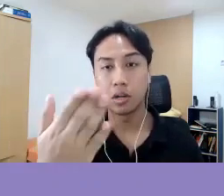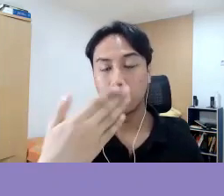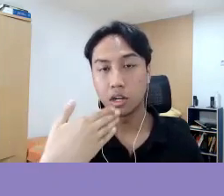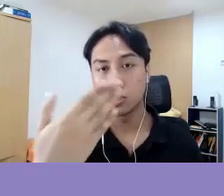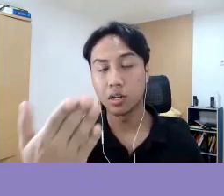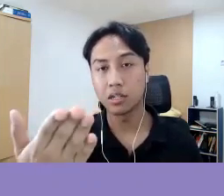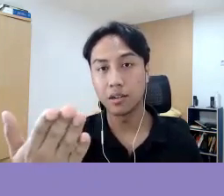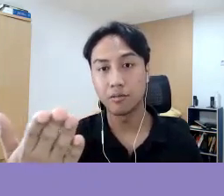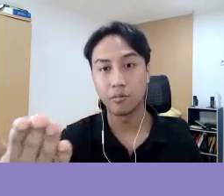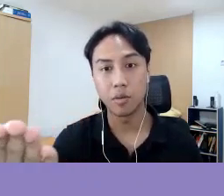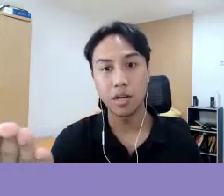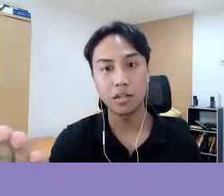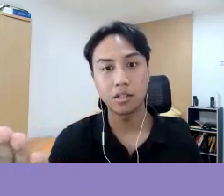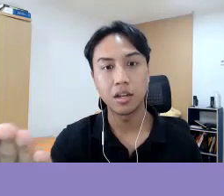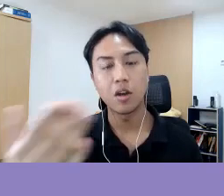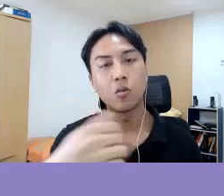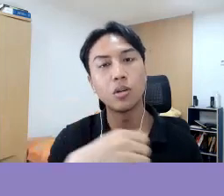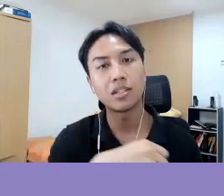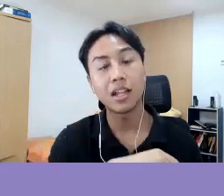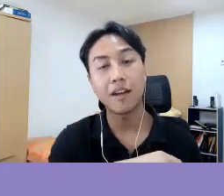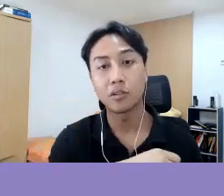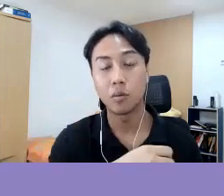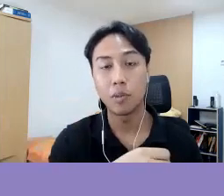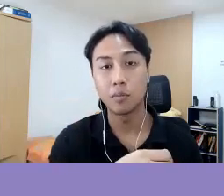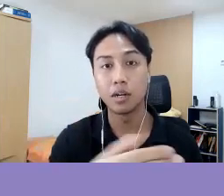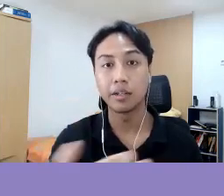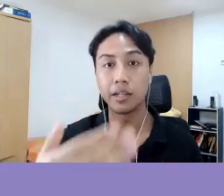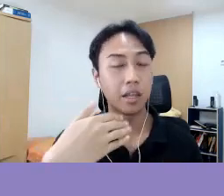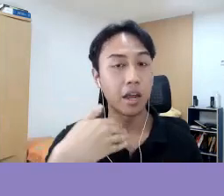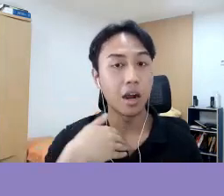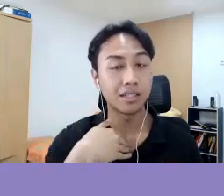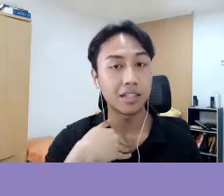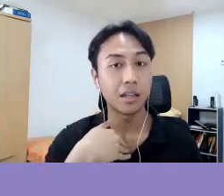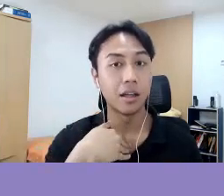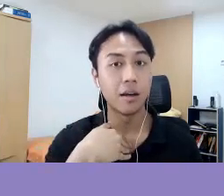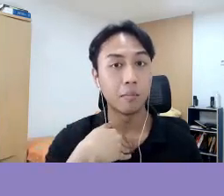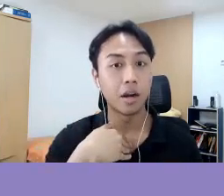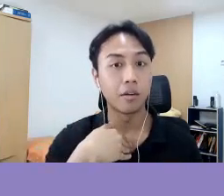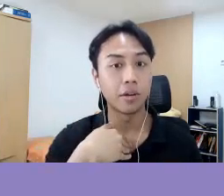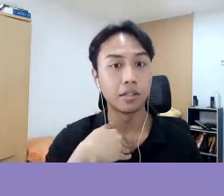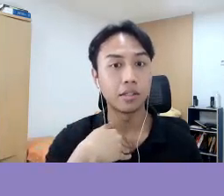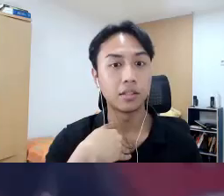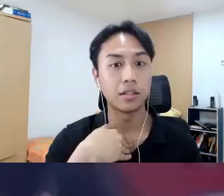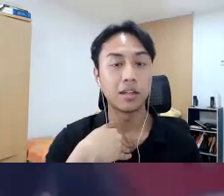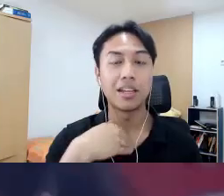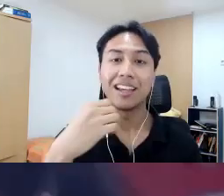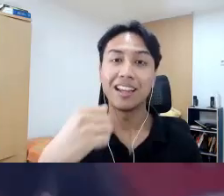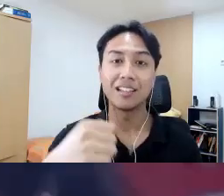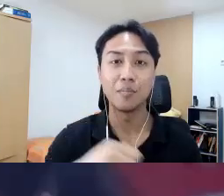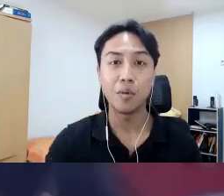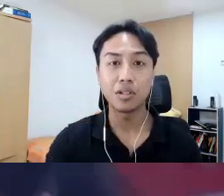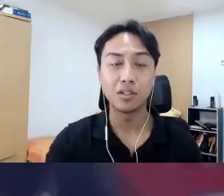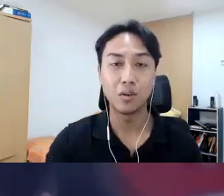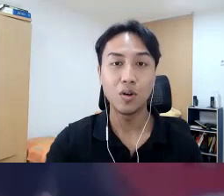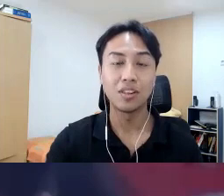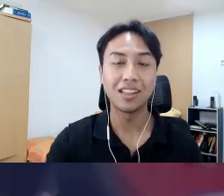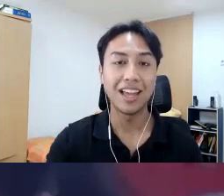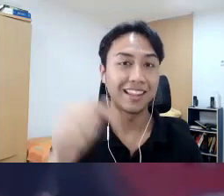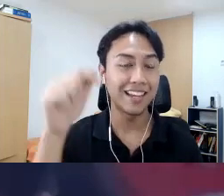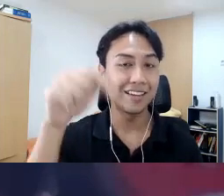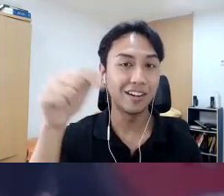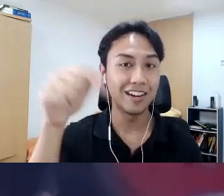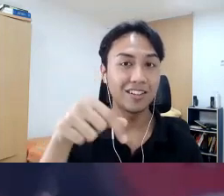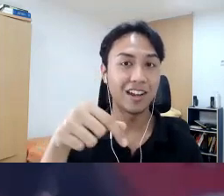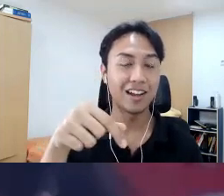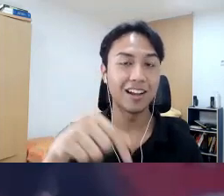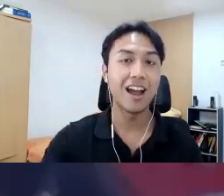their way of communication is different from us, we still have to remember that they are still part of us. It is important to note